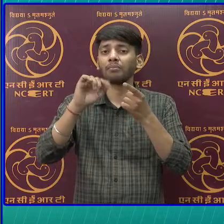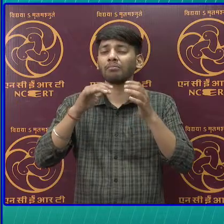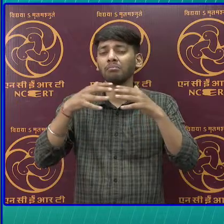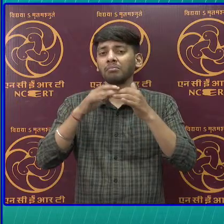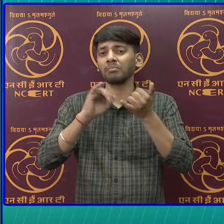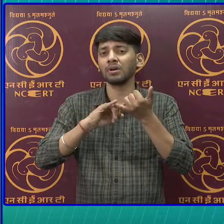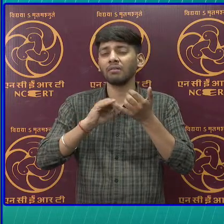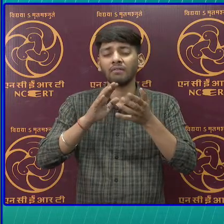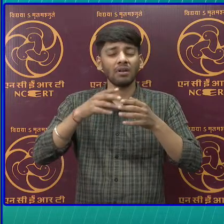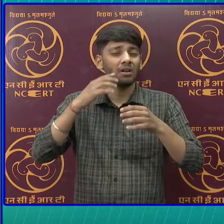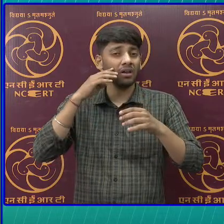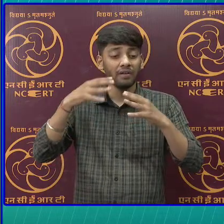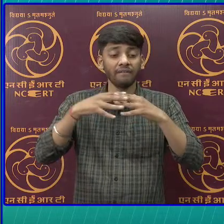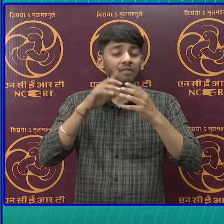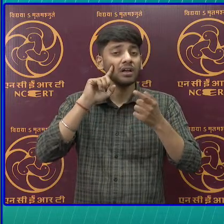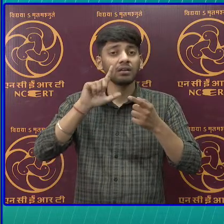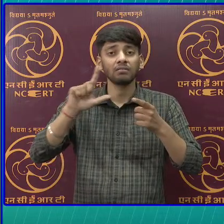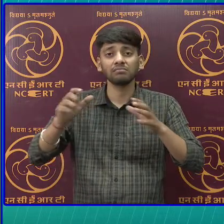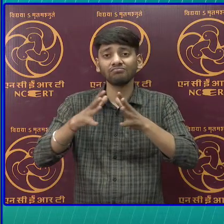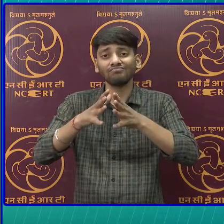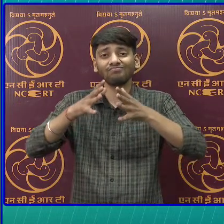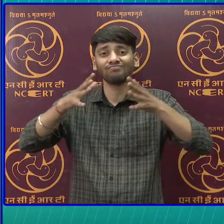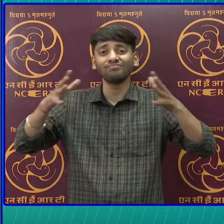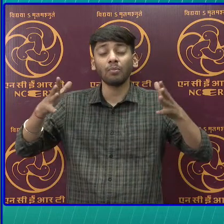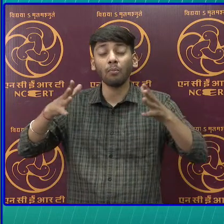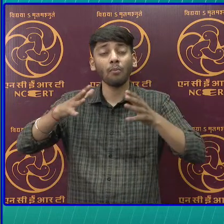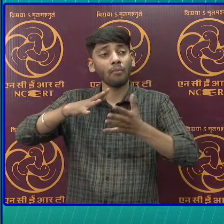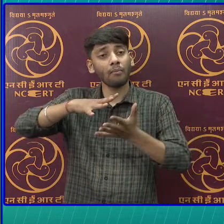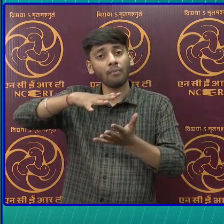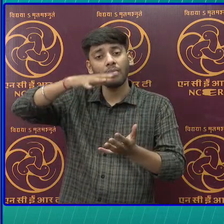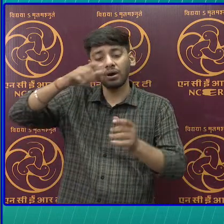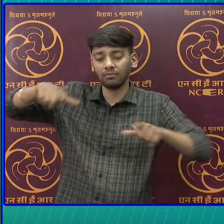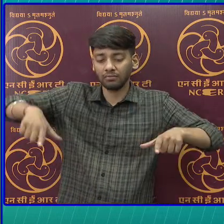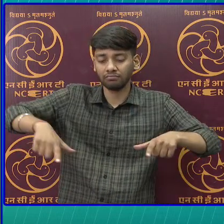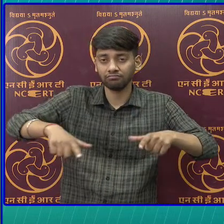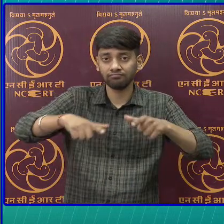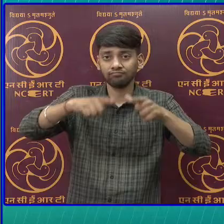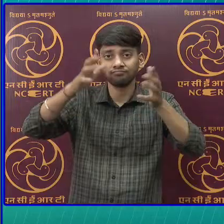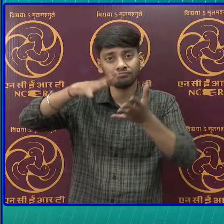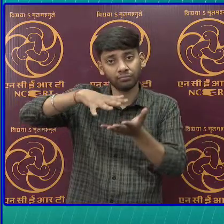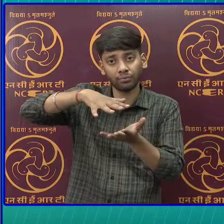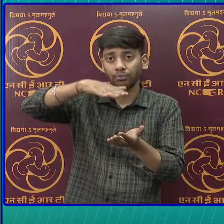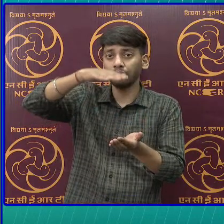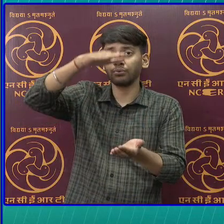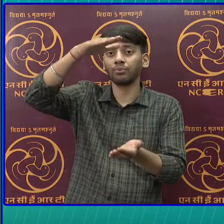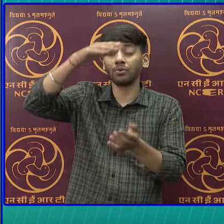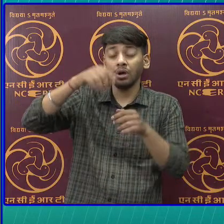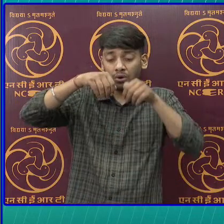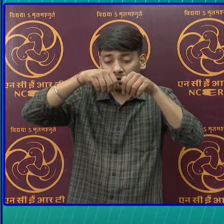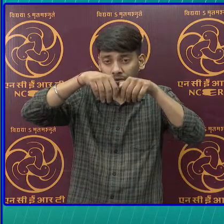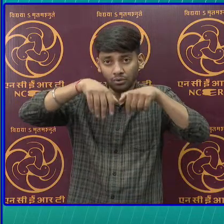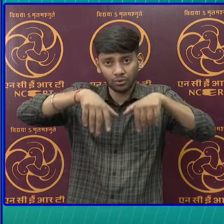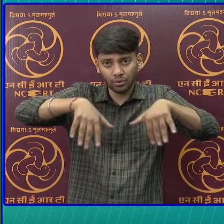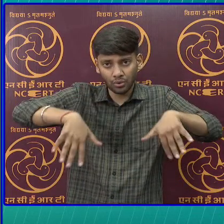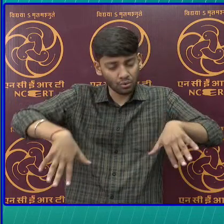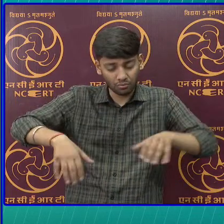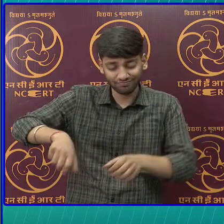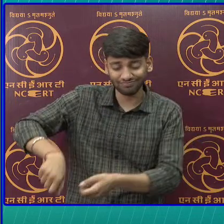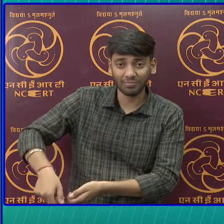will expand again to former size. No, the root is to be pulled